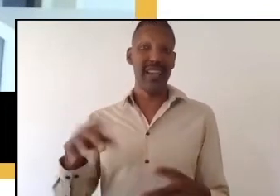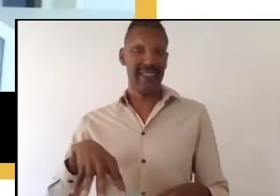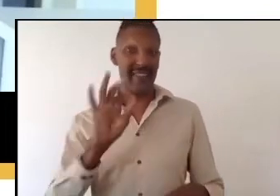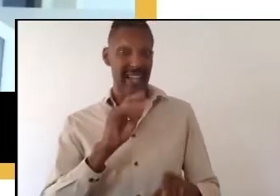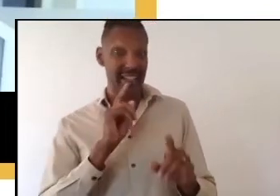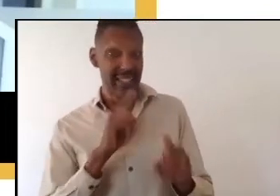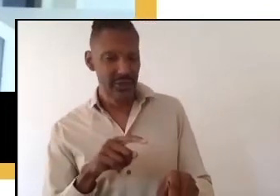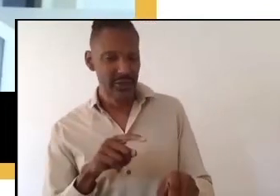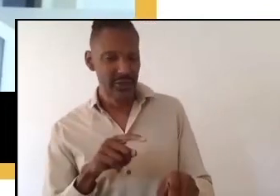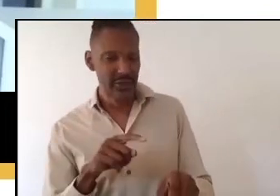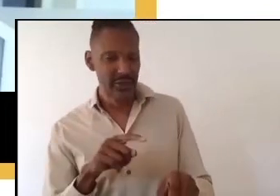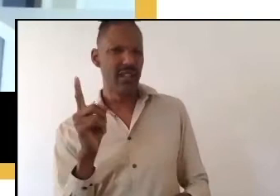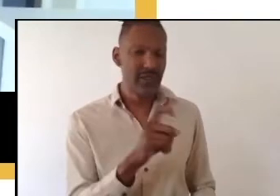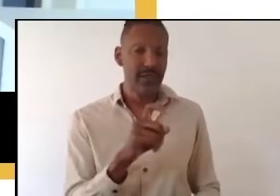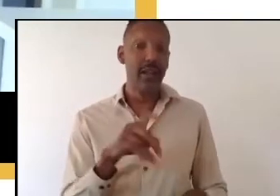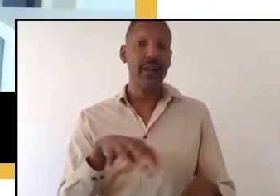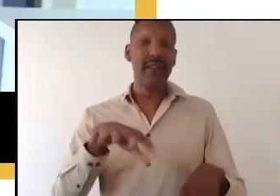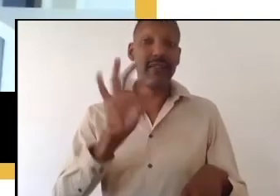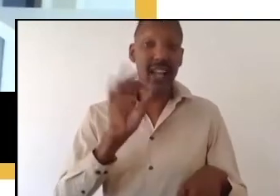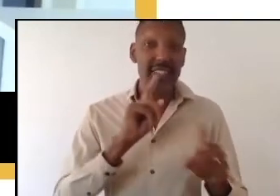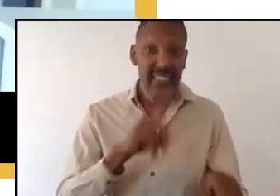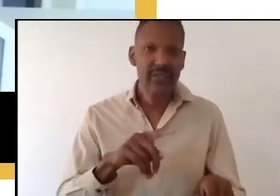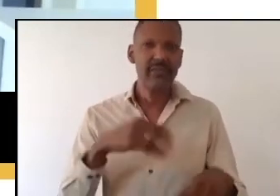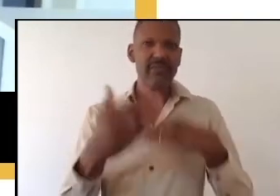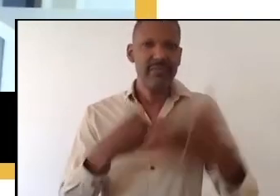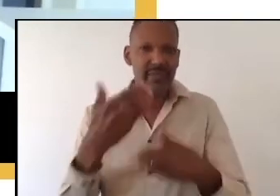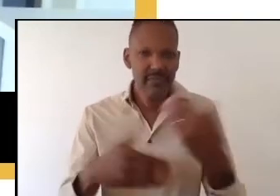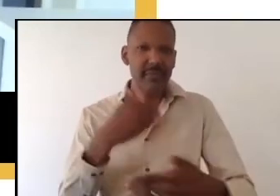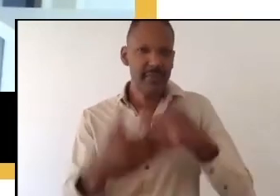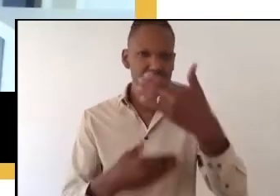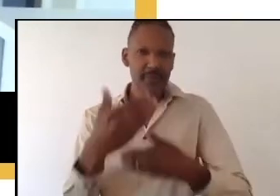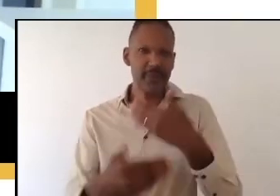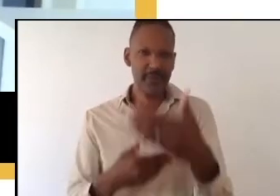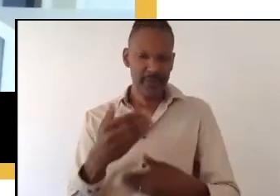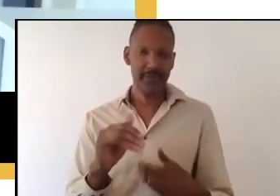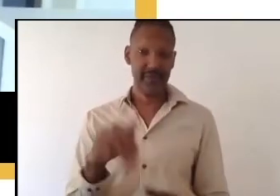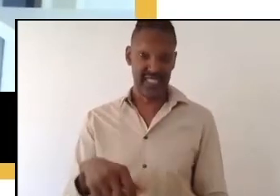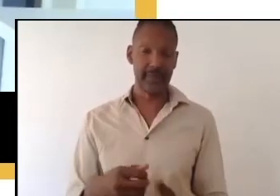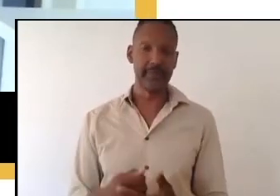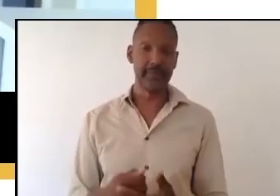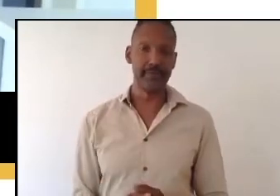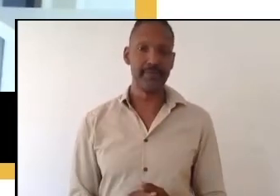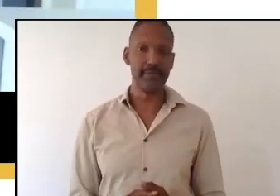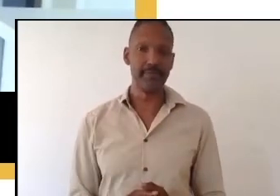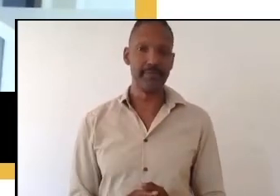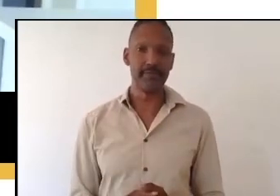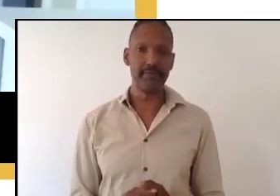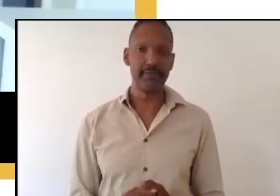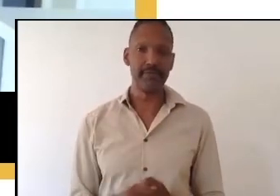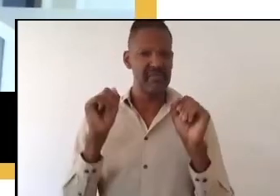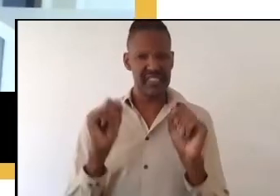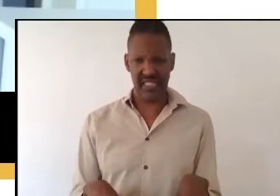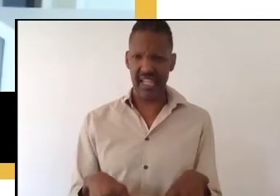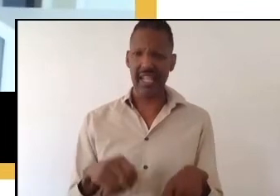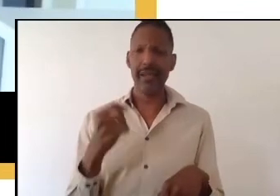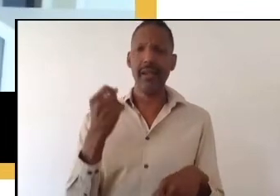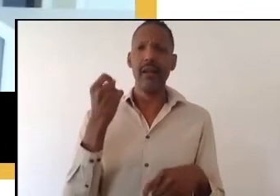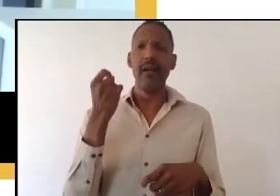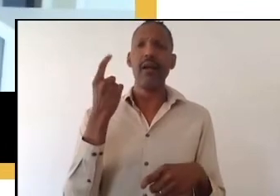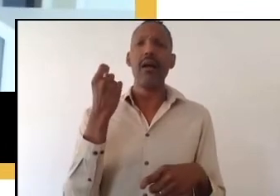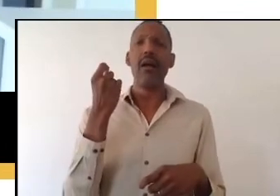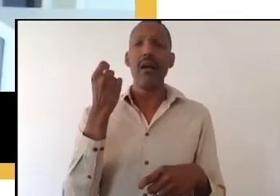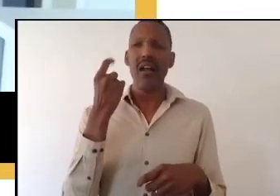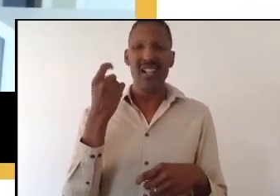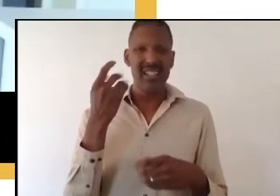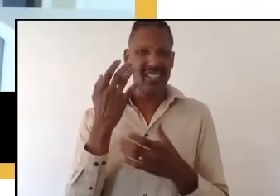to another question, you can ultimately bring them to a non-intuitive,